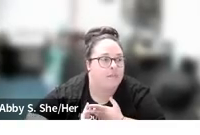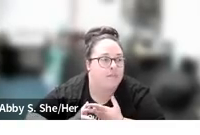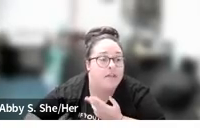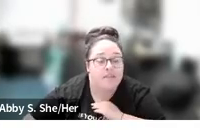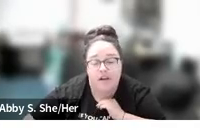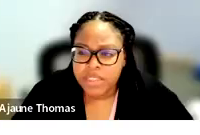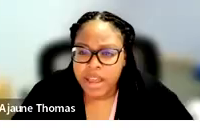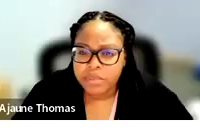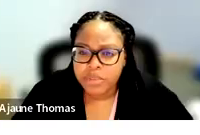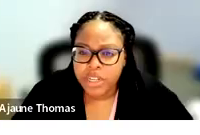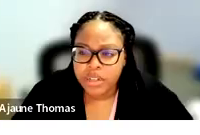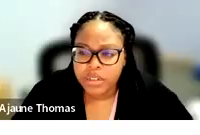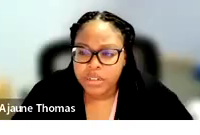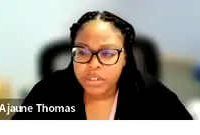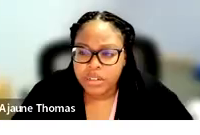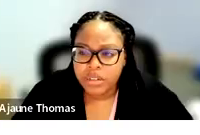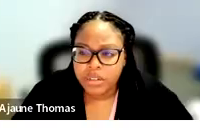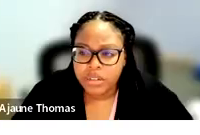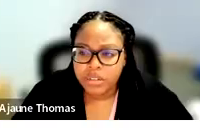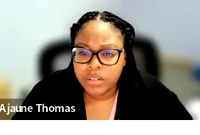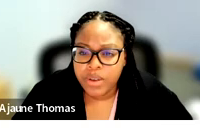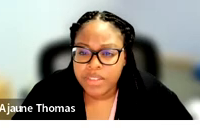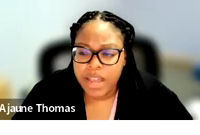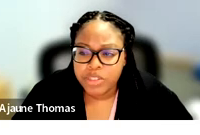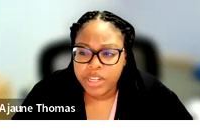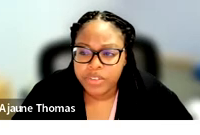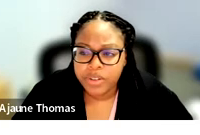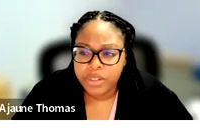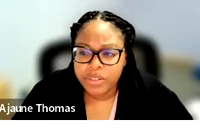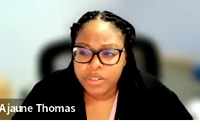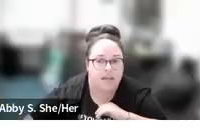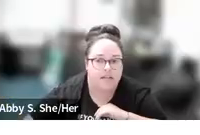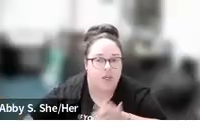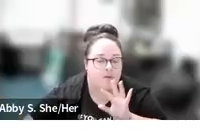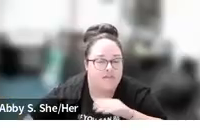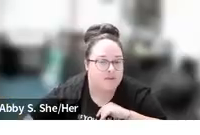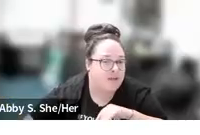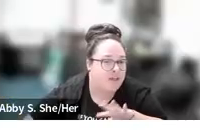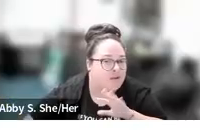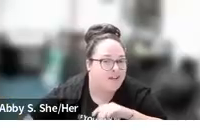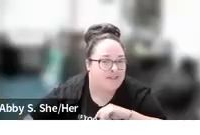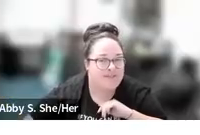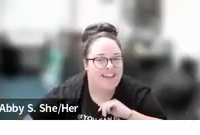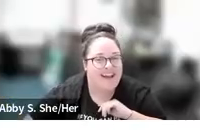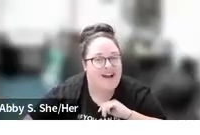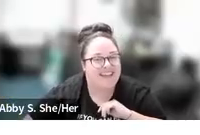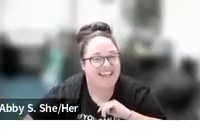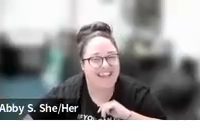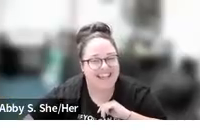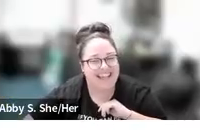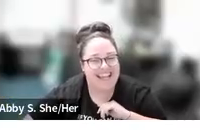have. Do I have to stop share? Wait, what? Do I have to stop share for you to? I can kick you off, so it's okay, you don't have to.